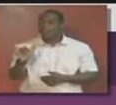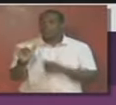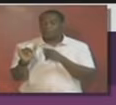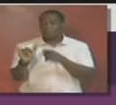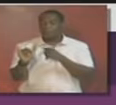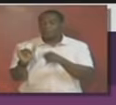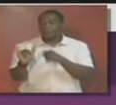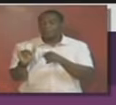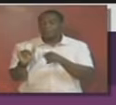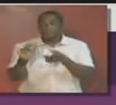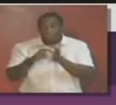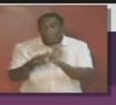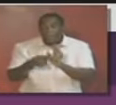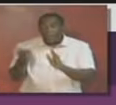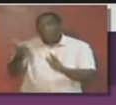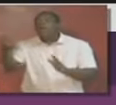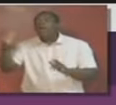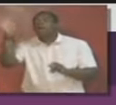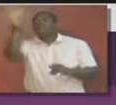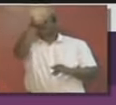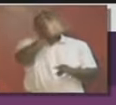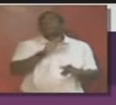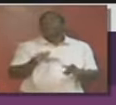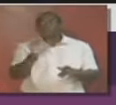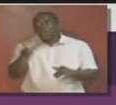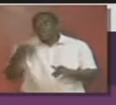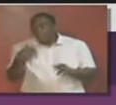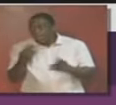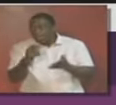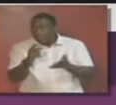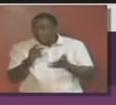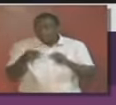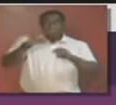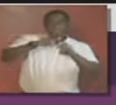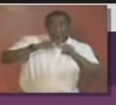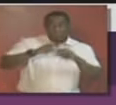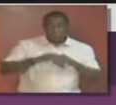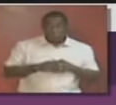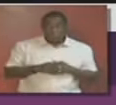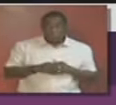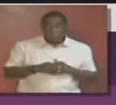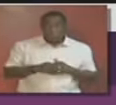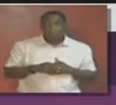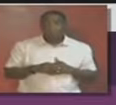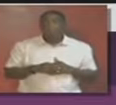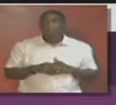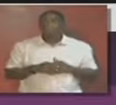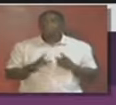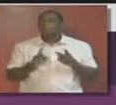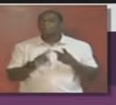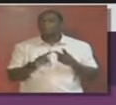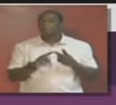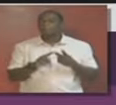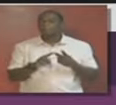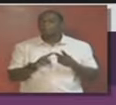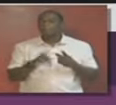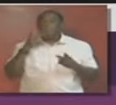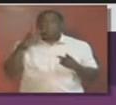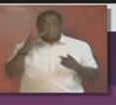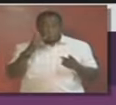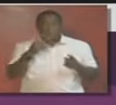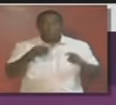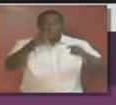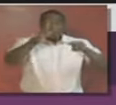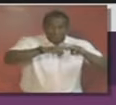there isn't a surge in the other districts? And just to follow up on that, since there is that surge,